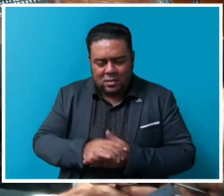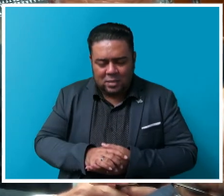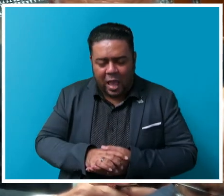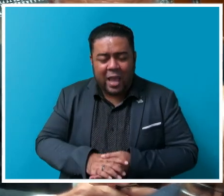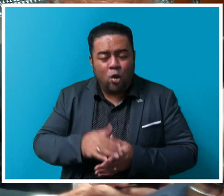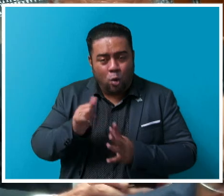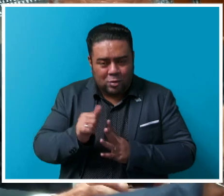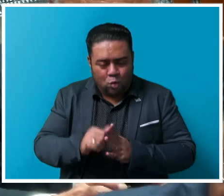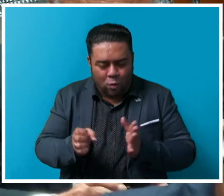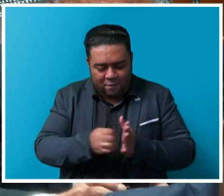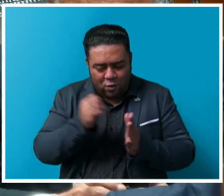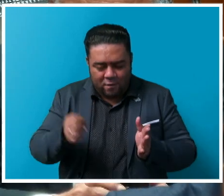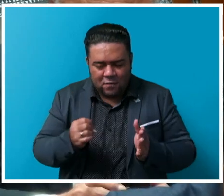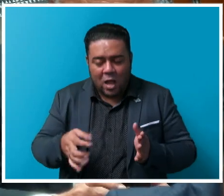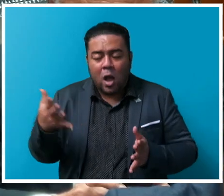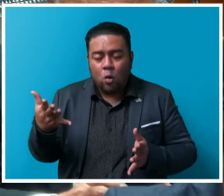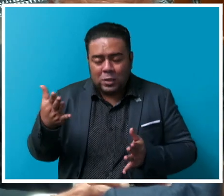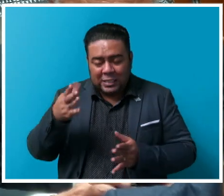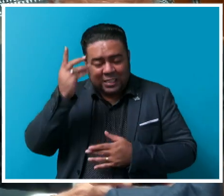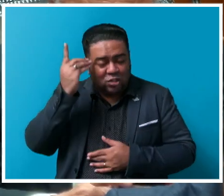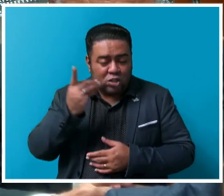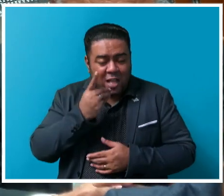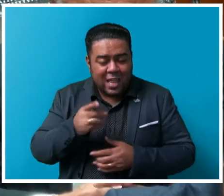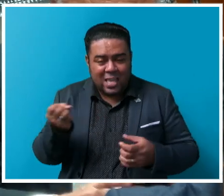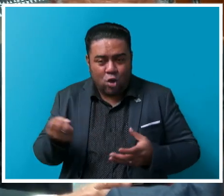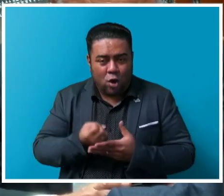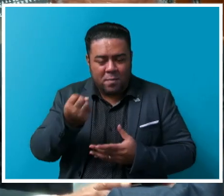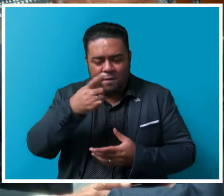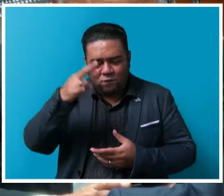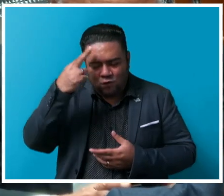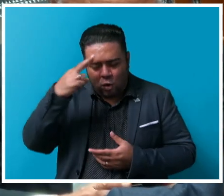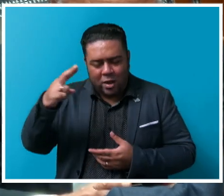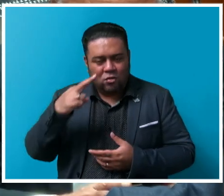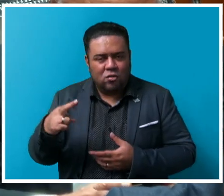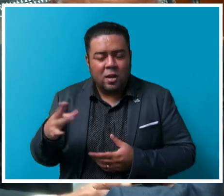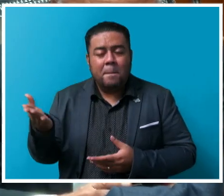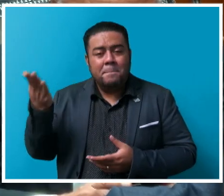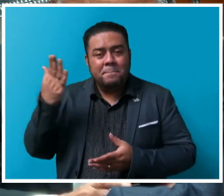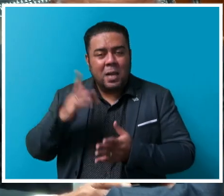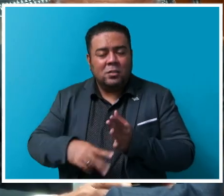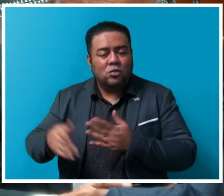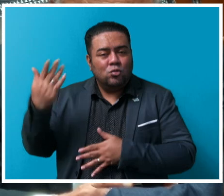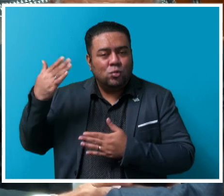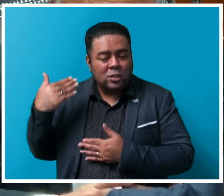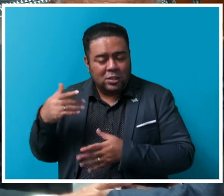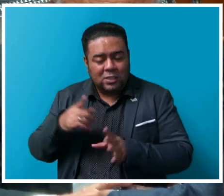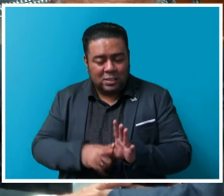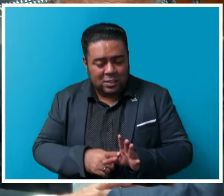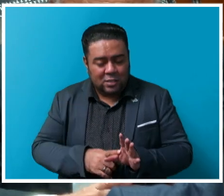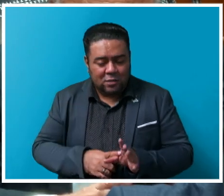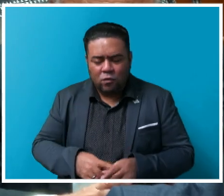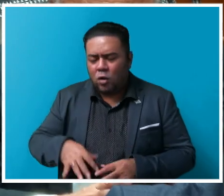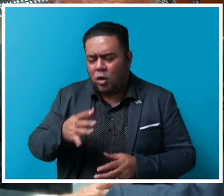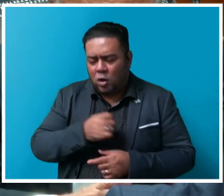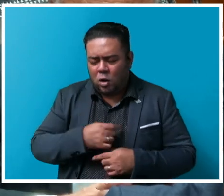evolve the digital economy for our nation. Over the past few years, 2 years, we have worked hard to develop